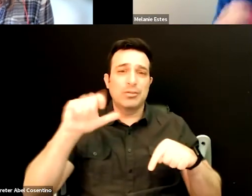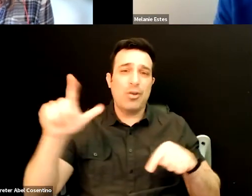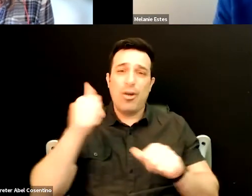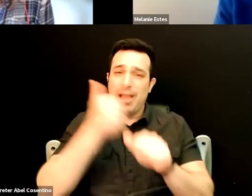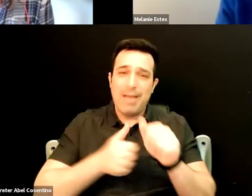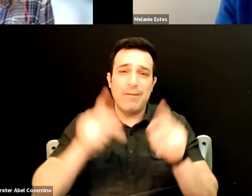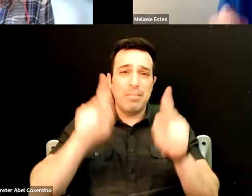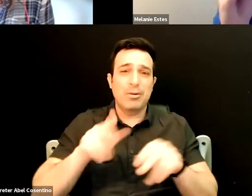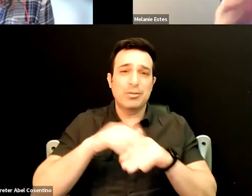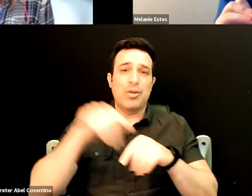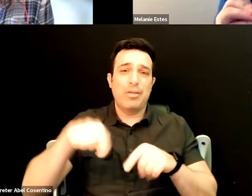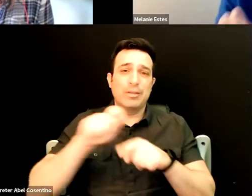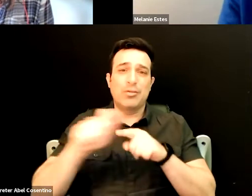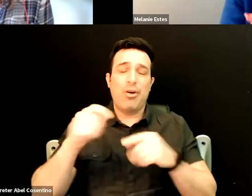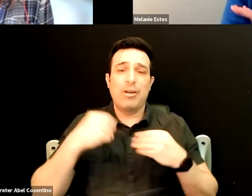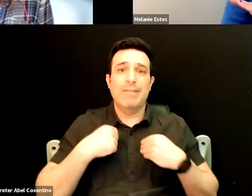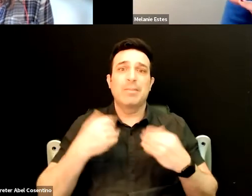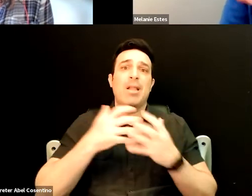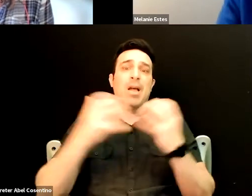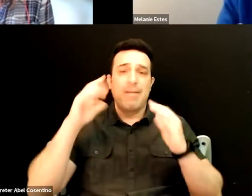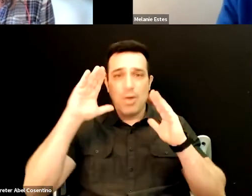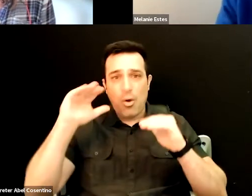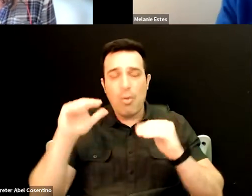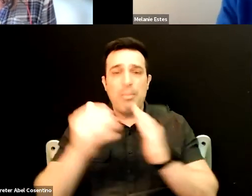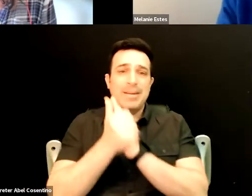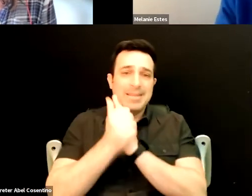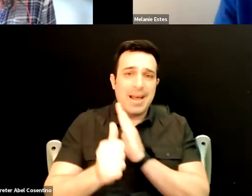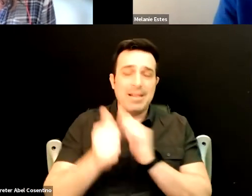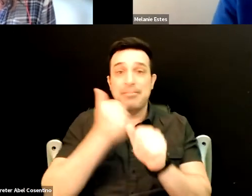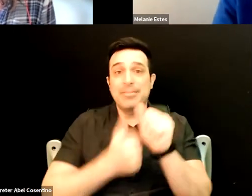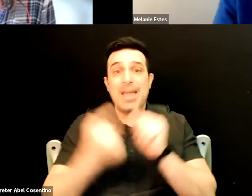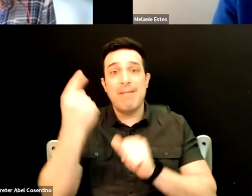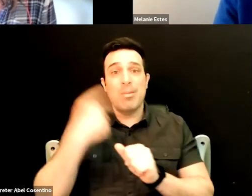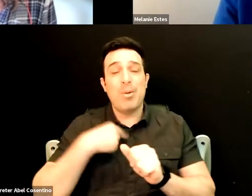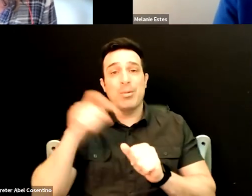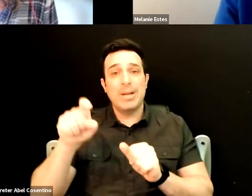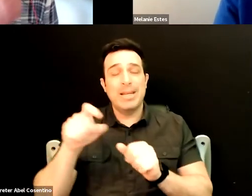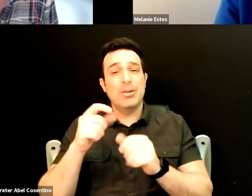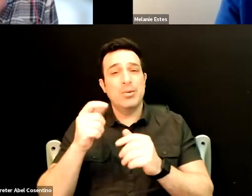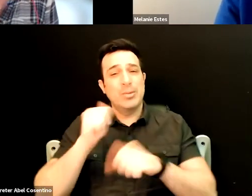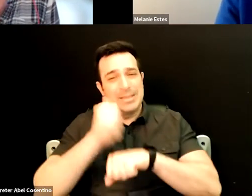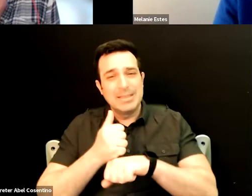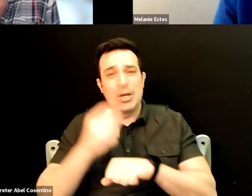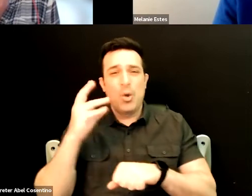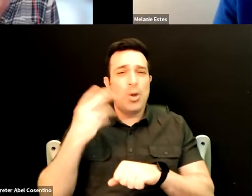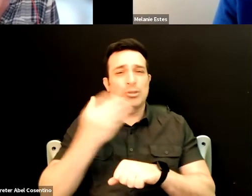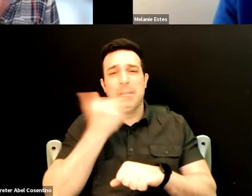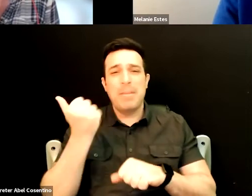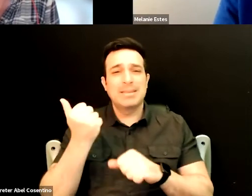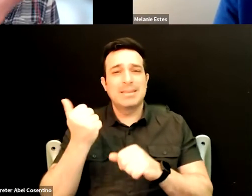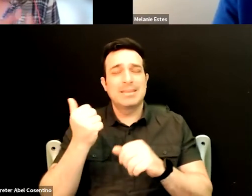gives me so much hope, and there's so much talent, and everyone that we need to make Washington the best crisis system in the nation is